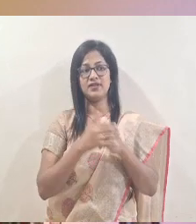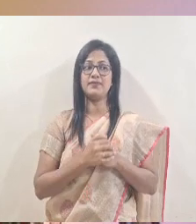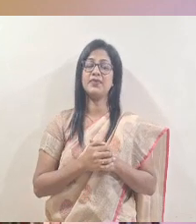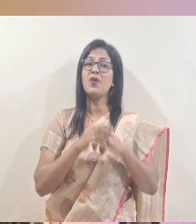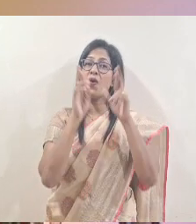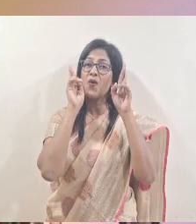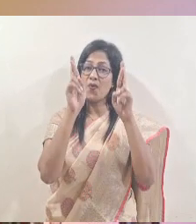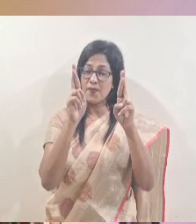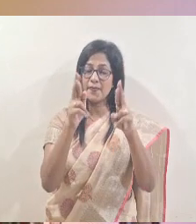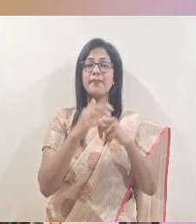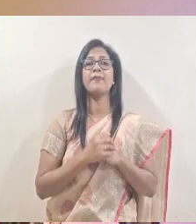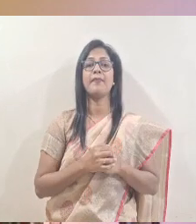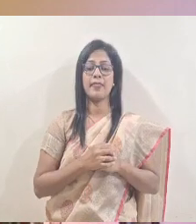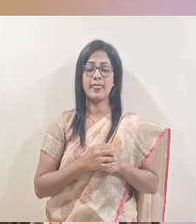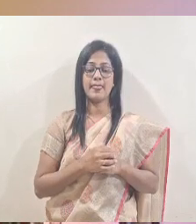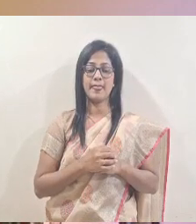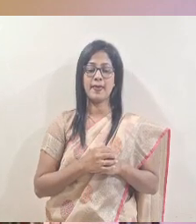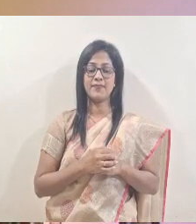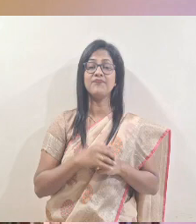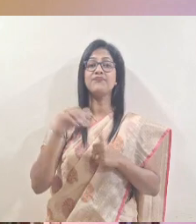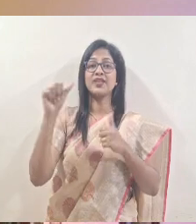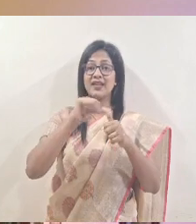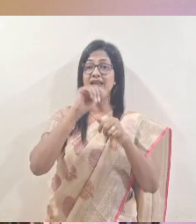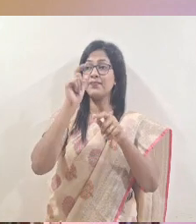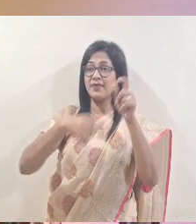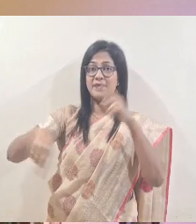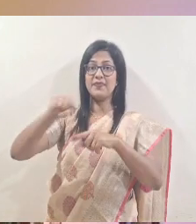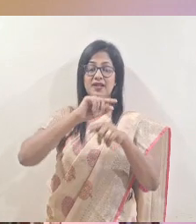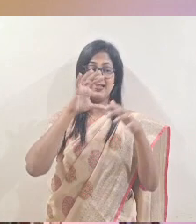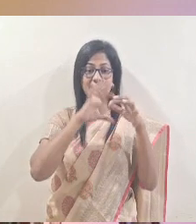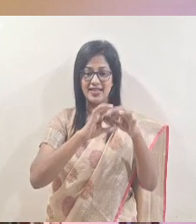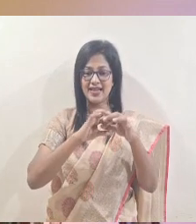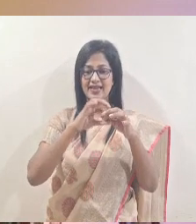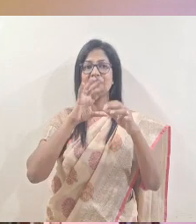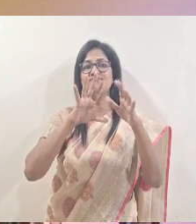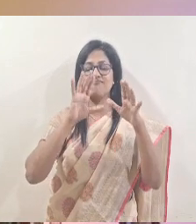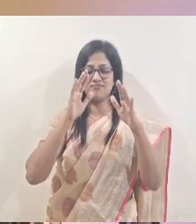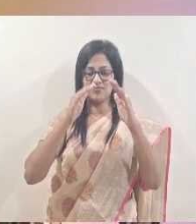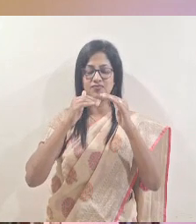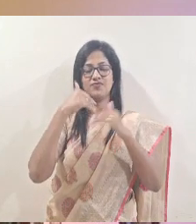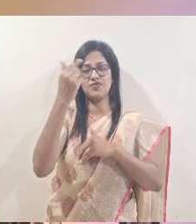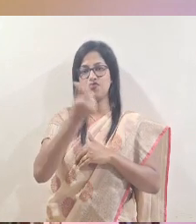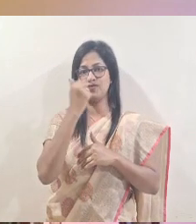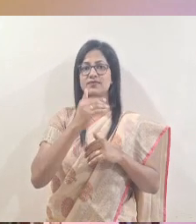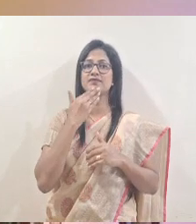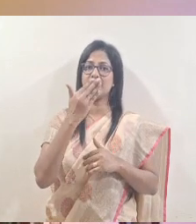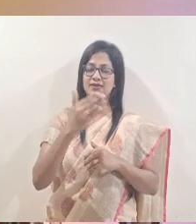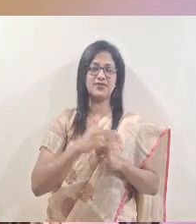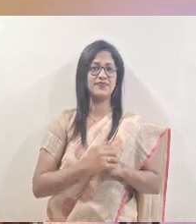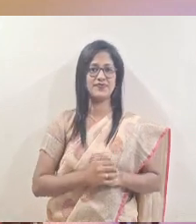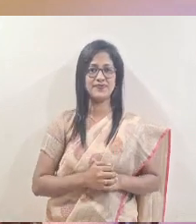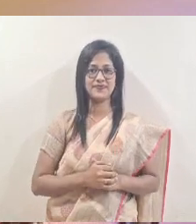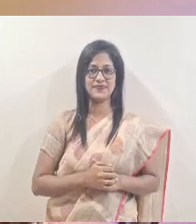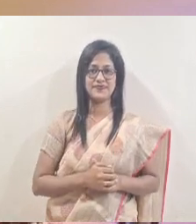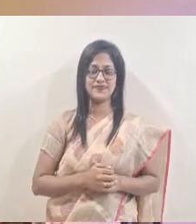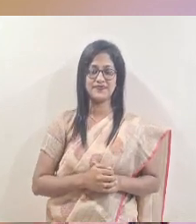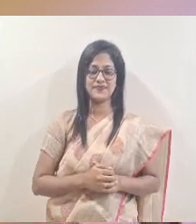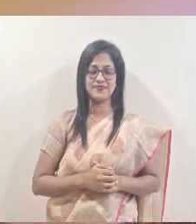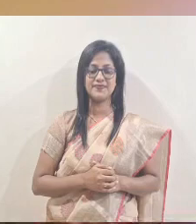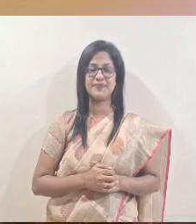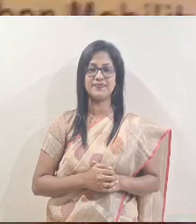but hoping that less people would relate to this quote in the future. Thank you.